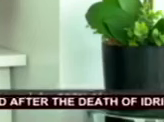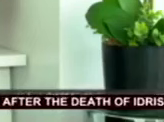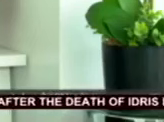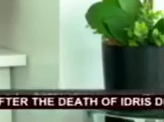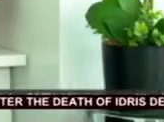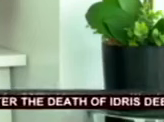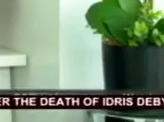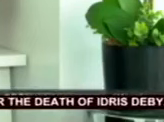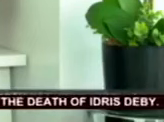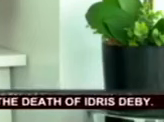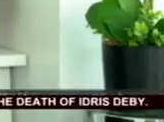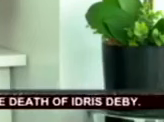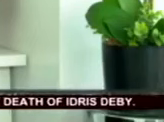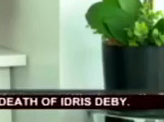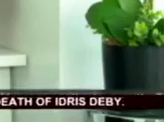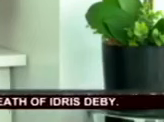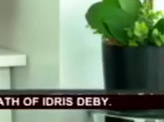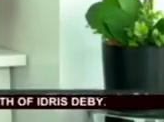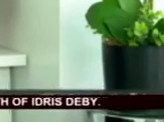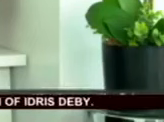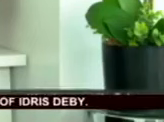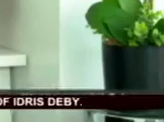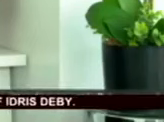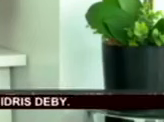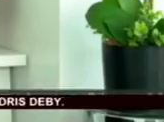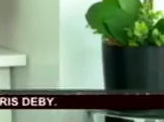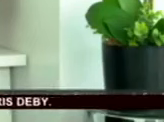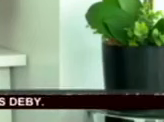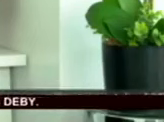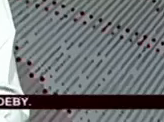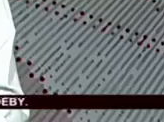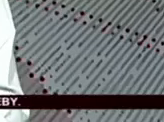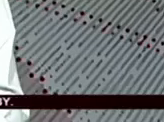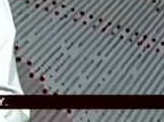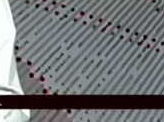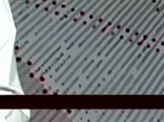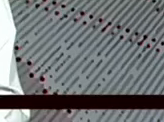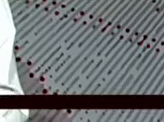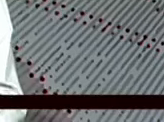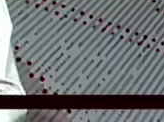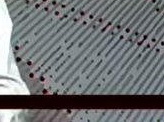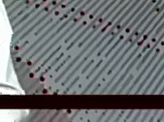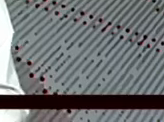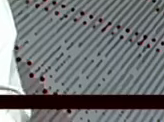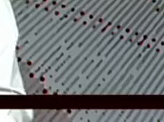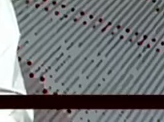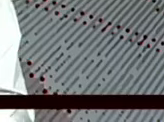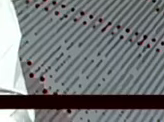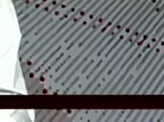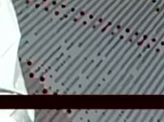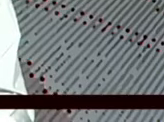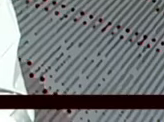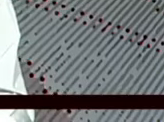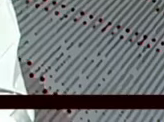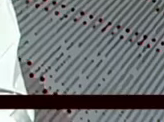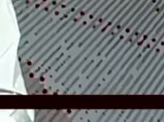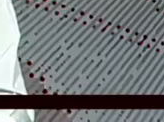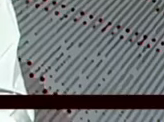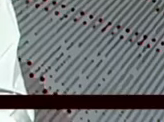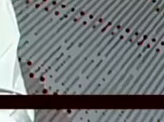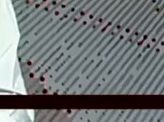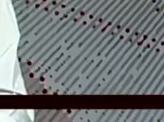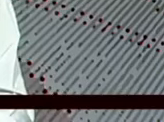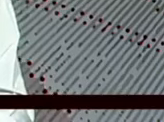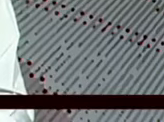bitu se dua ke don alasa ako barako doya ane be nim botaje fata findu jang South